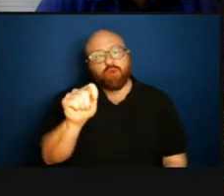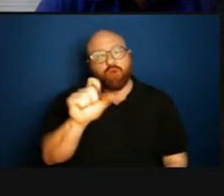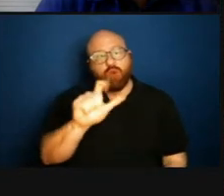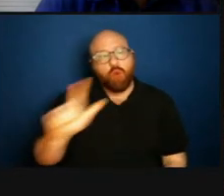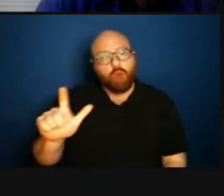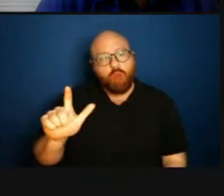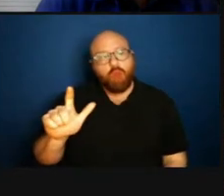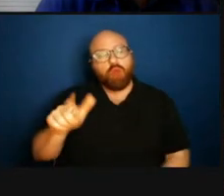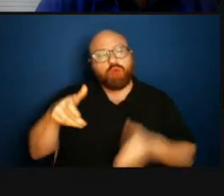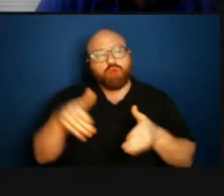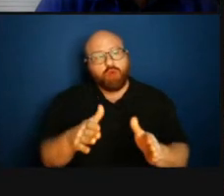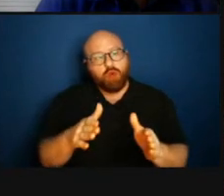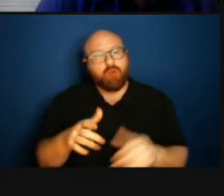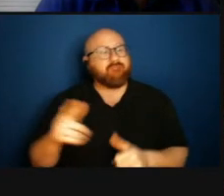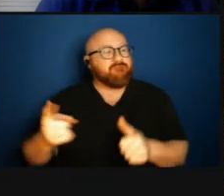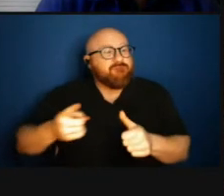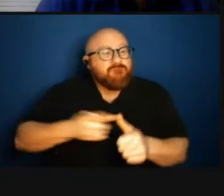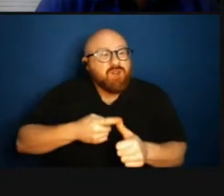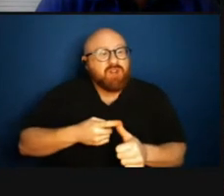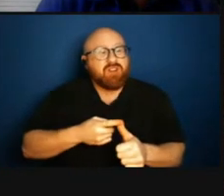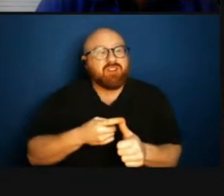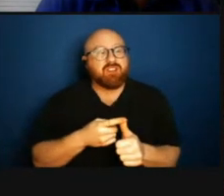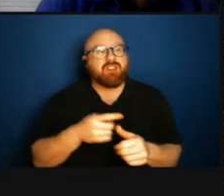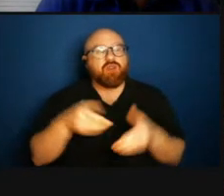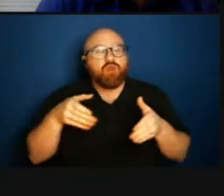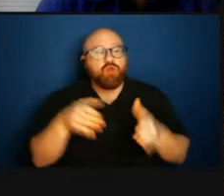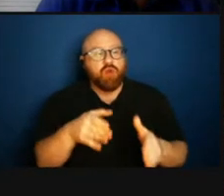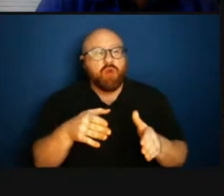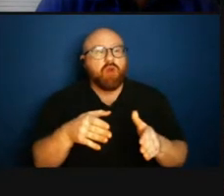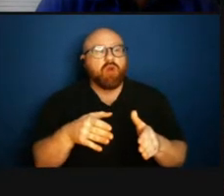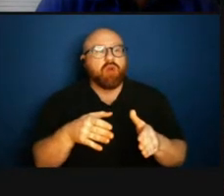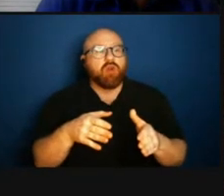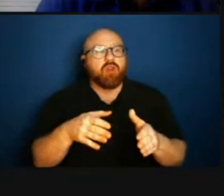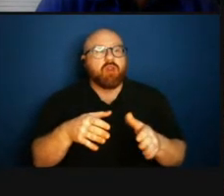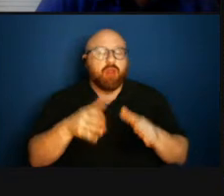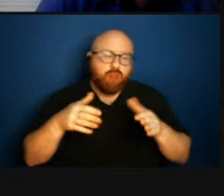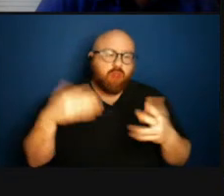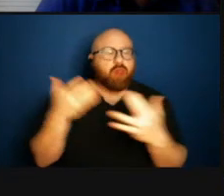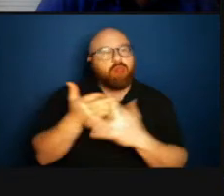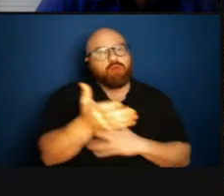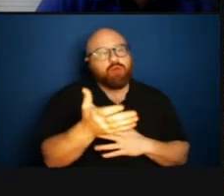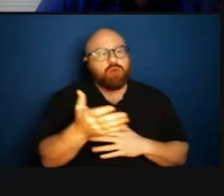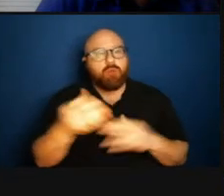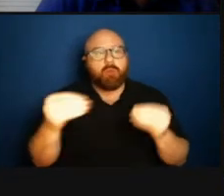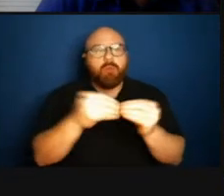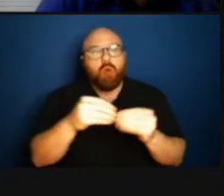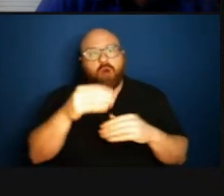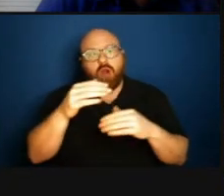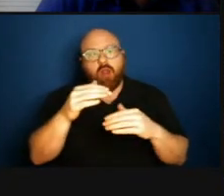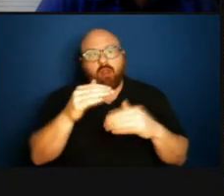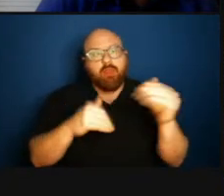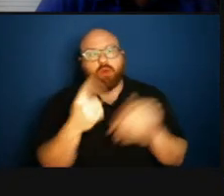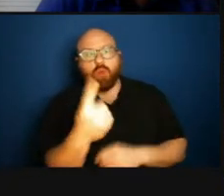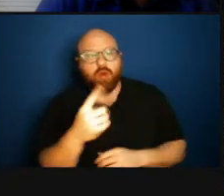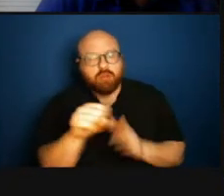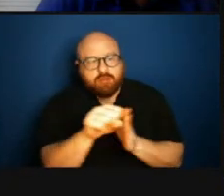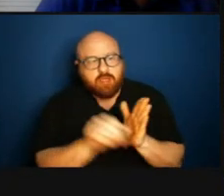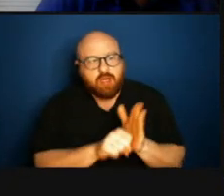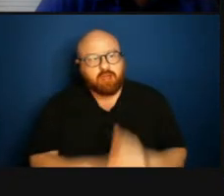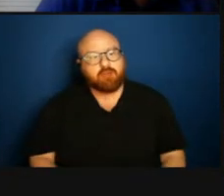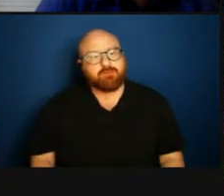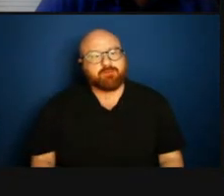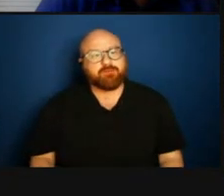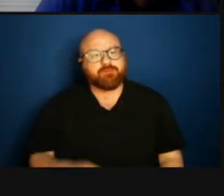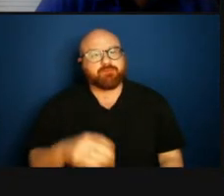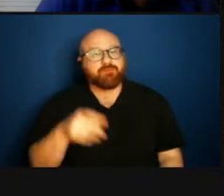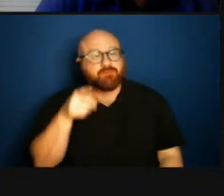road, which was the route that opened the West to settlers. And here we have Irish immigrants breaking stones so that they can